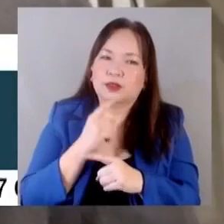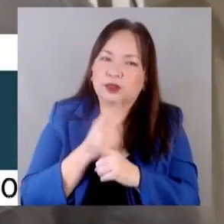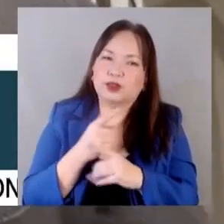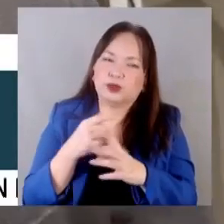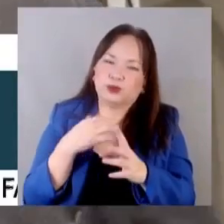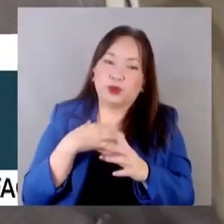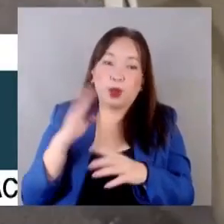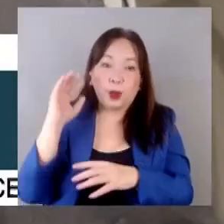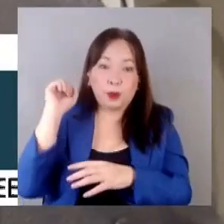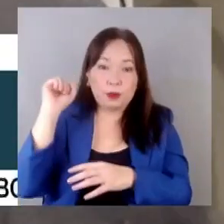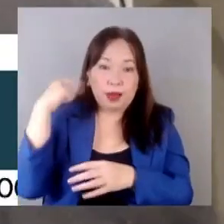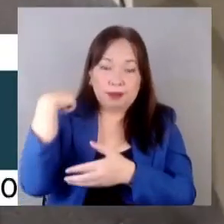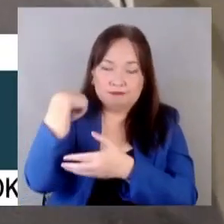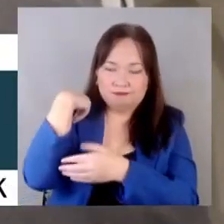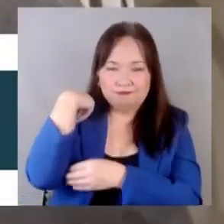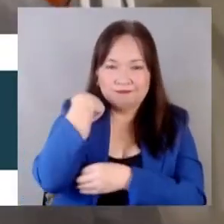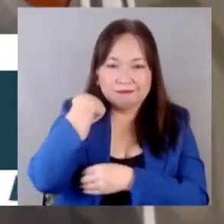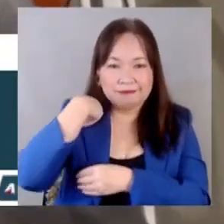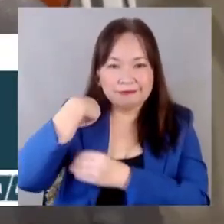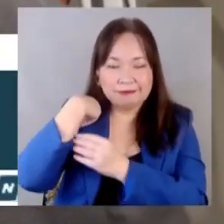is to